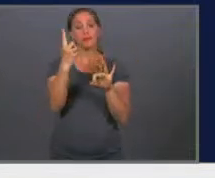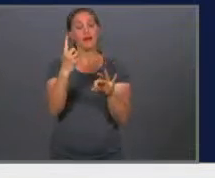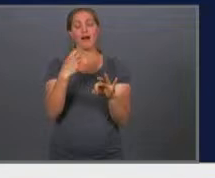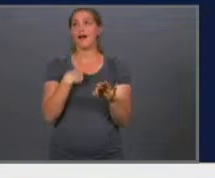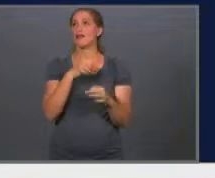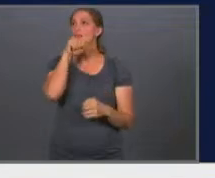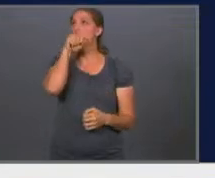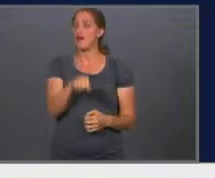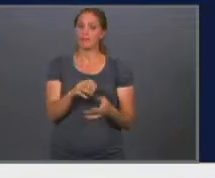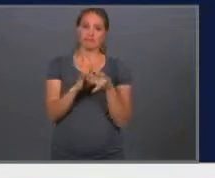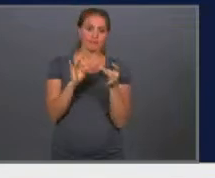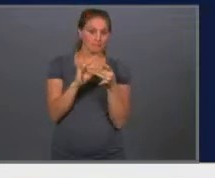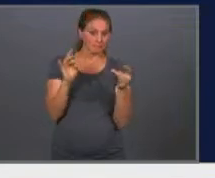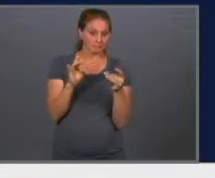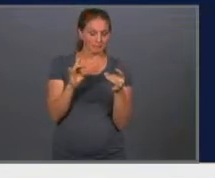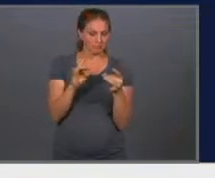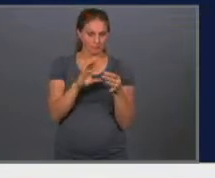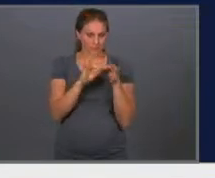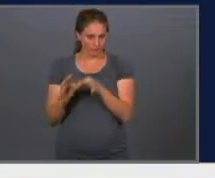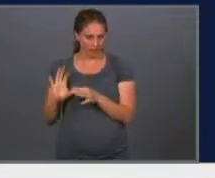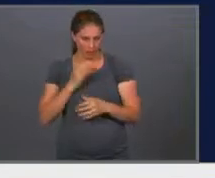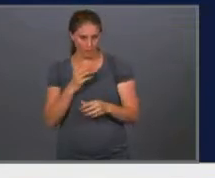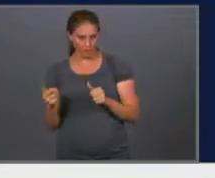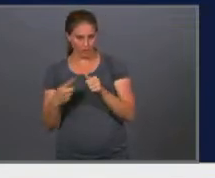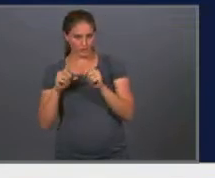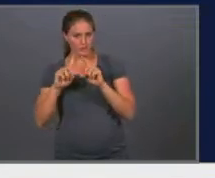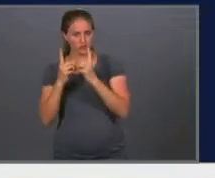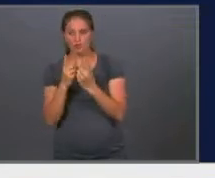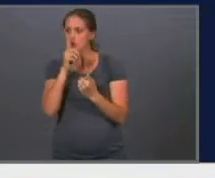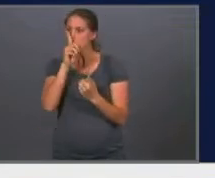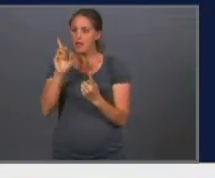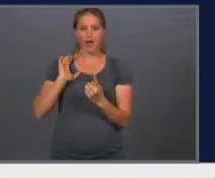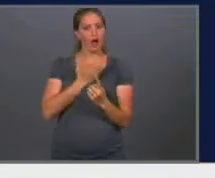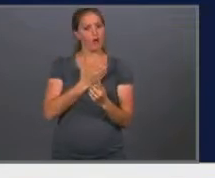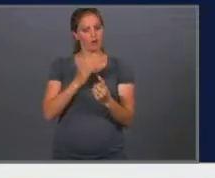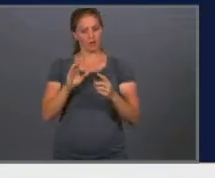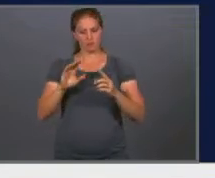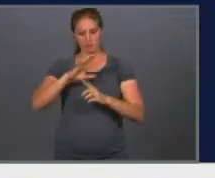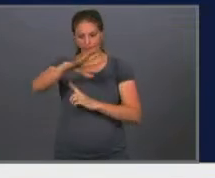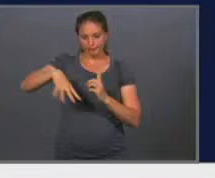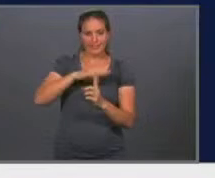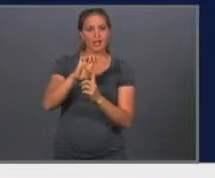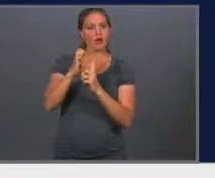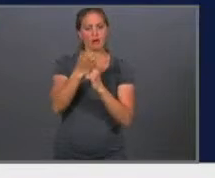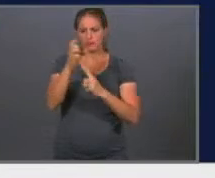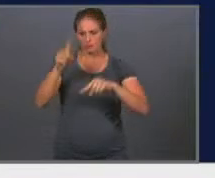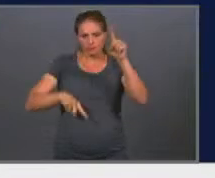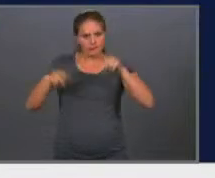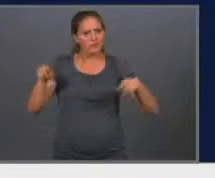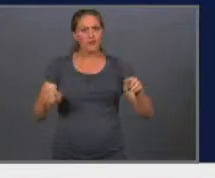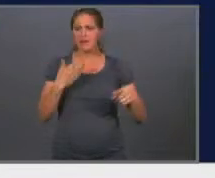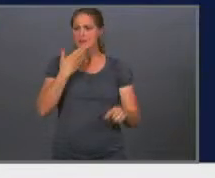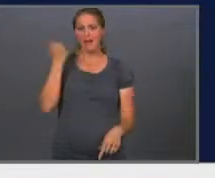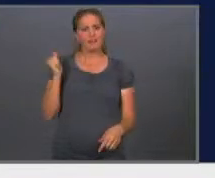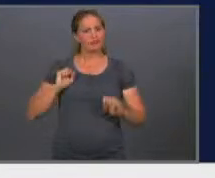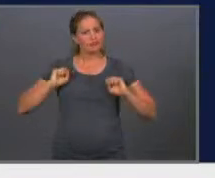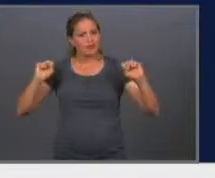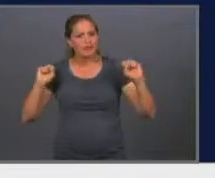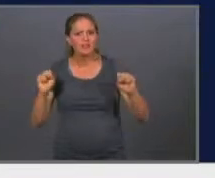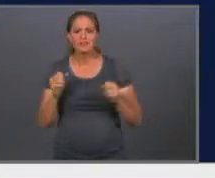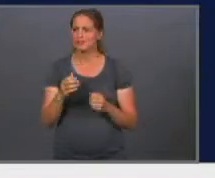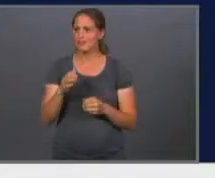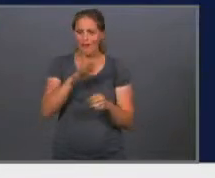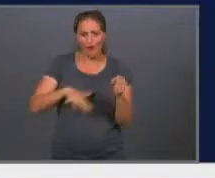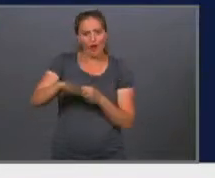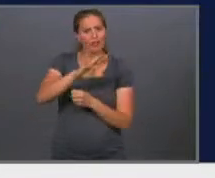about with respect to the First District, is how diverse our economy is. You've got a whole manufacturing corridor. You have some of the best recreation that you've got in the country,